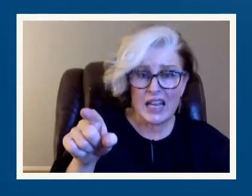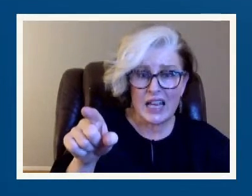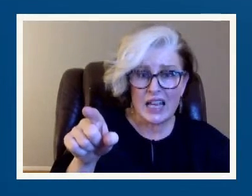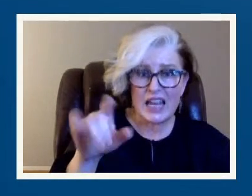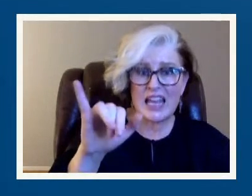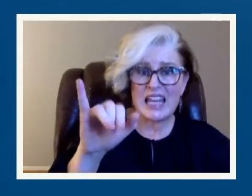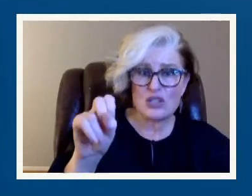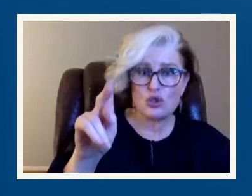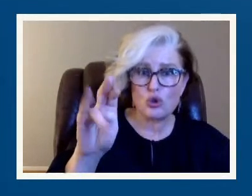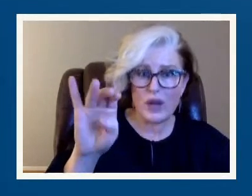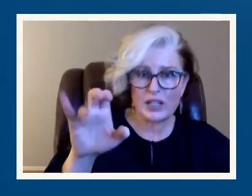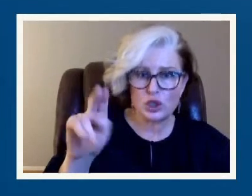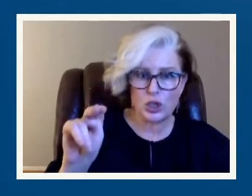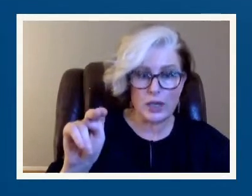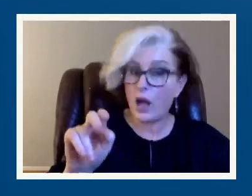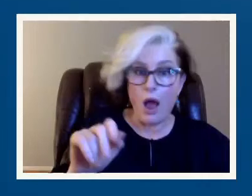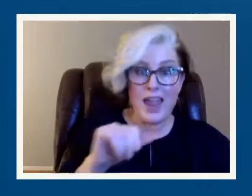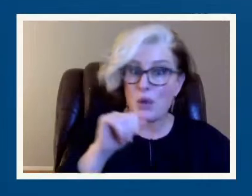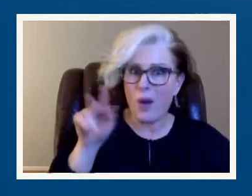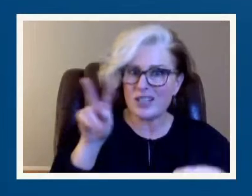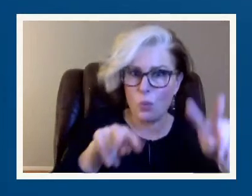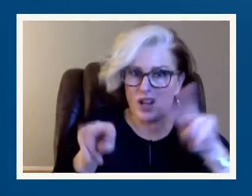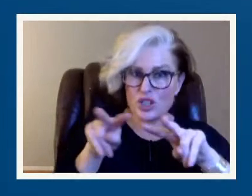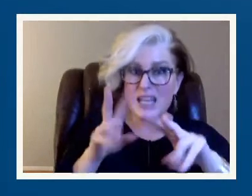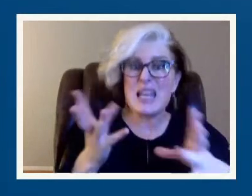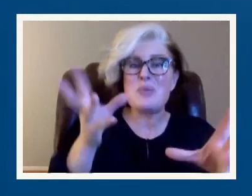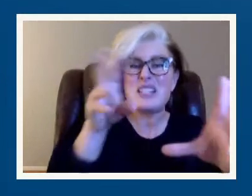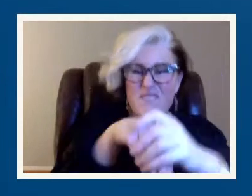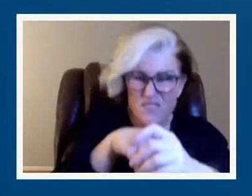and you know, he wasn't just an observer.